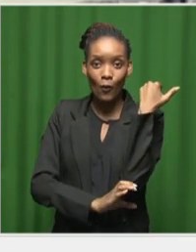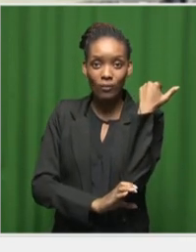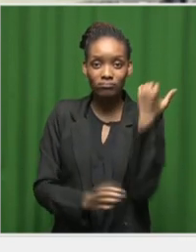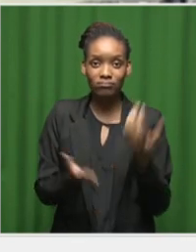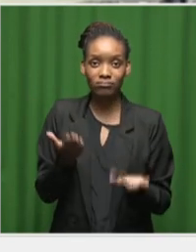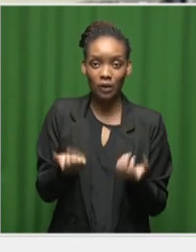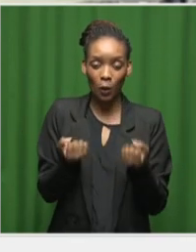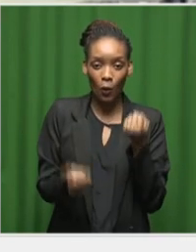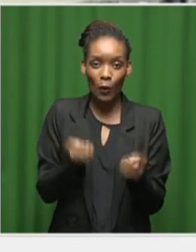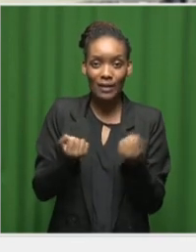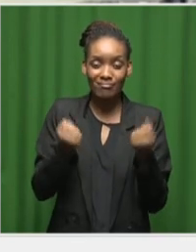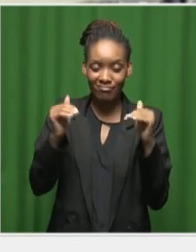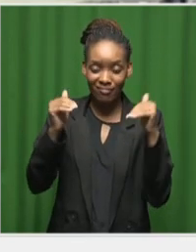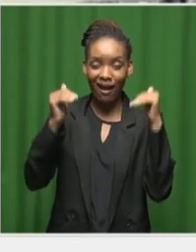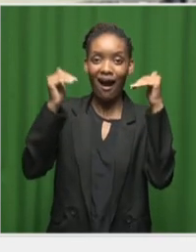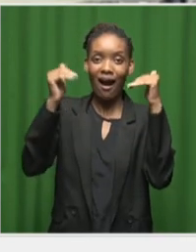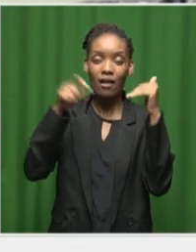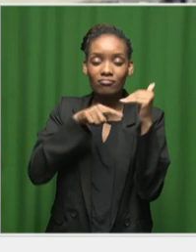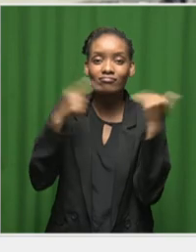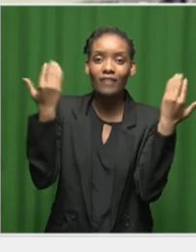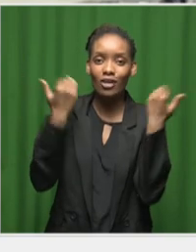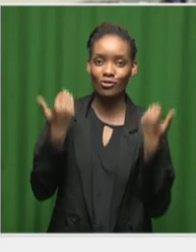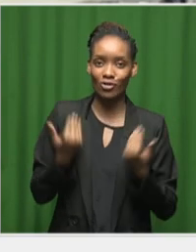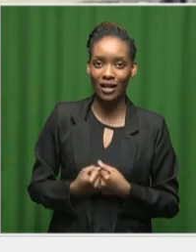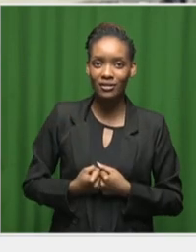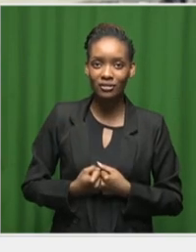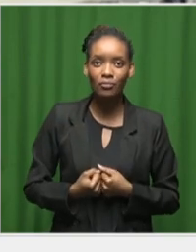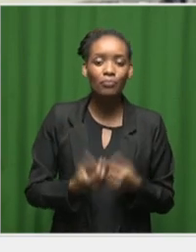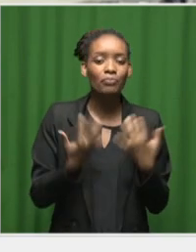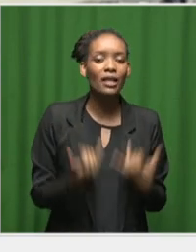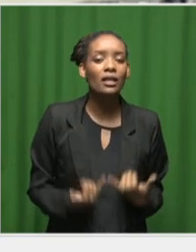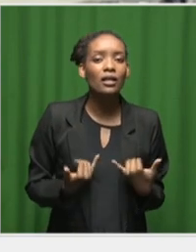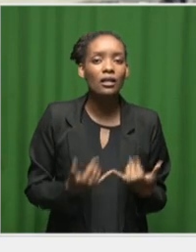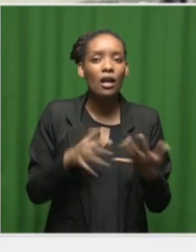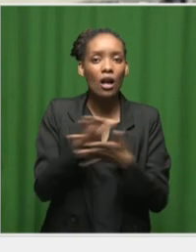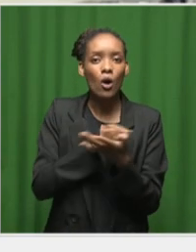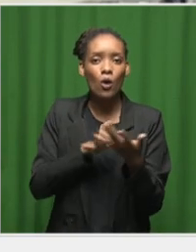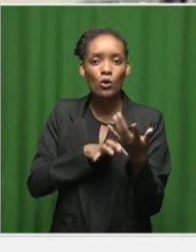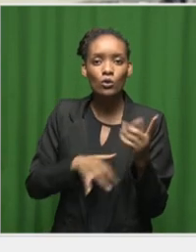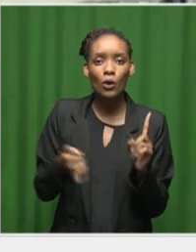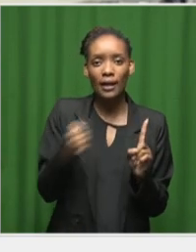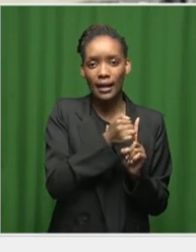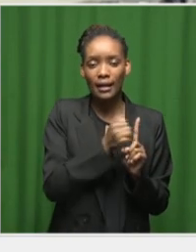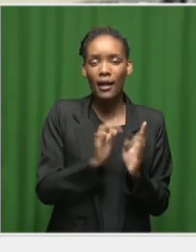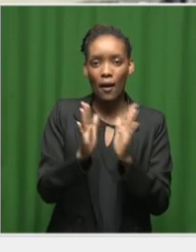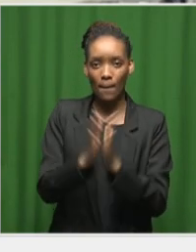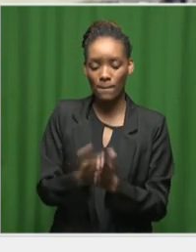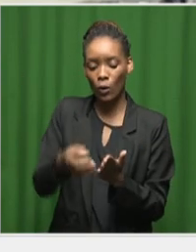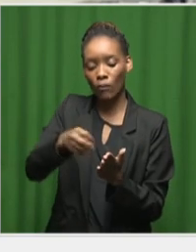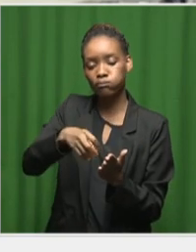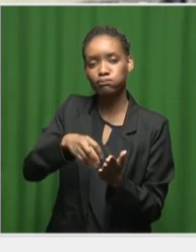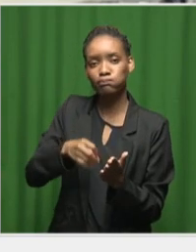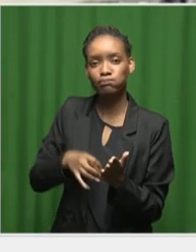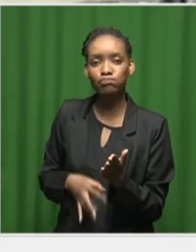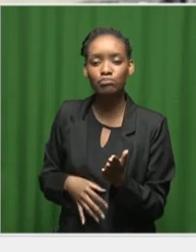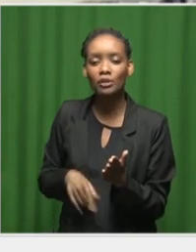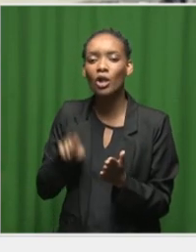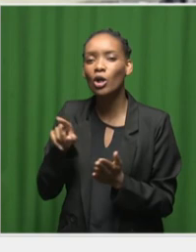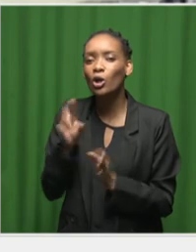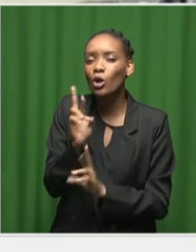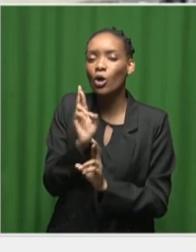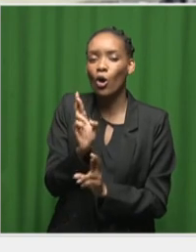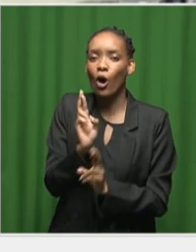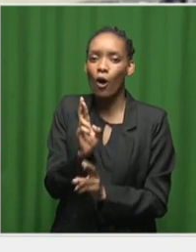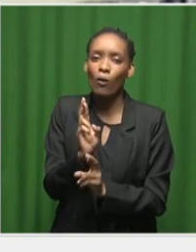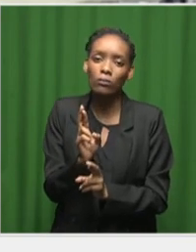So this story of the justice has now been put into book form. How are you hoping, obviously,